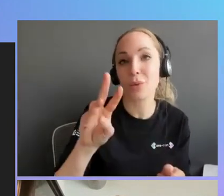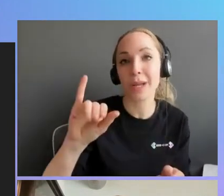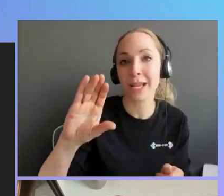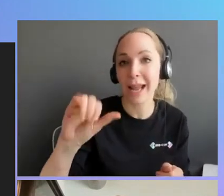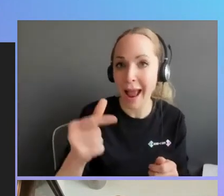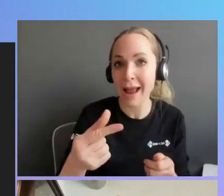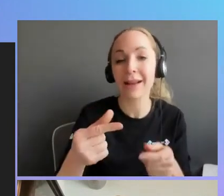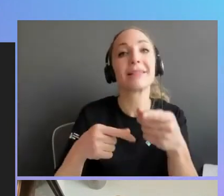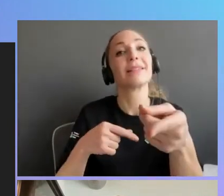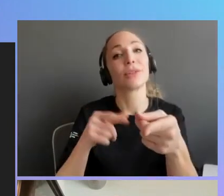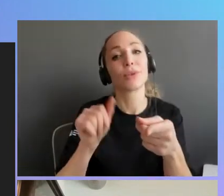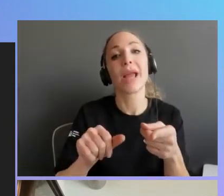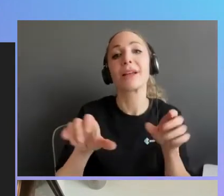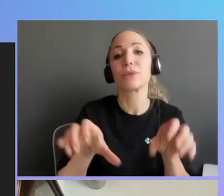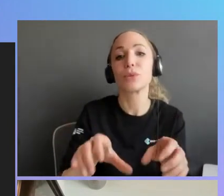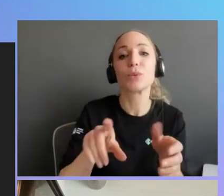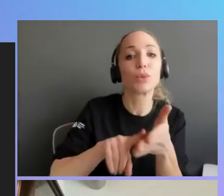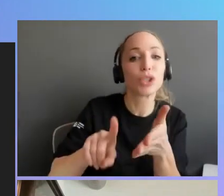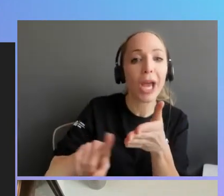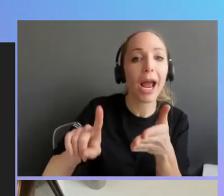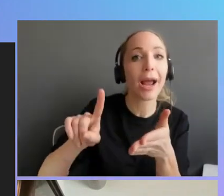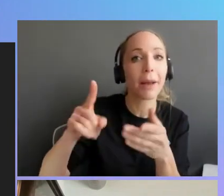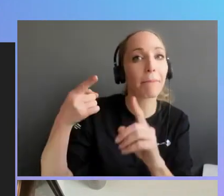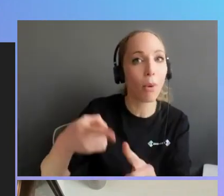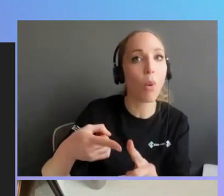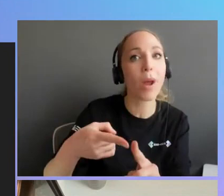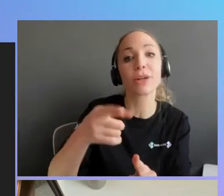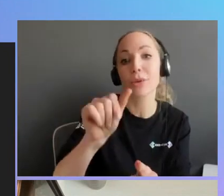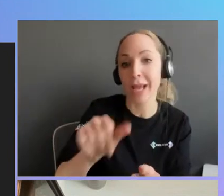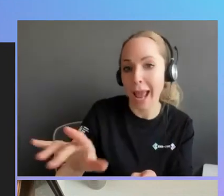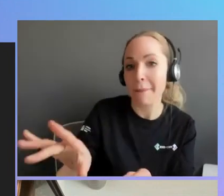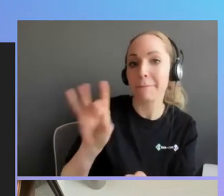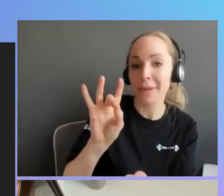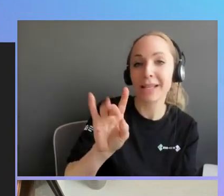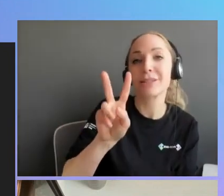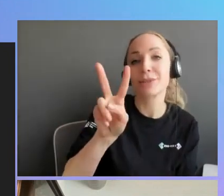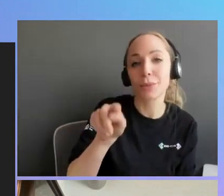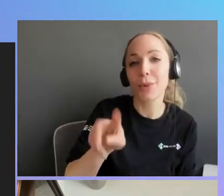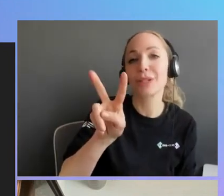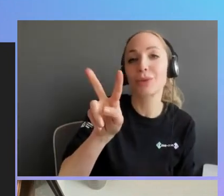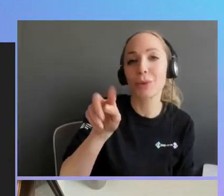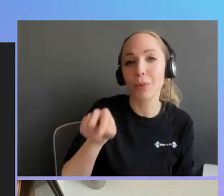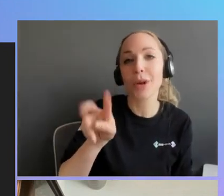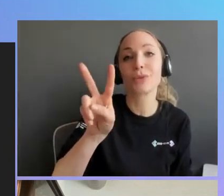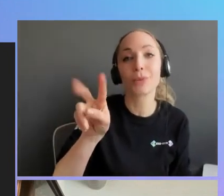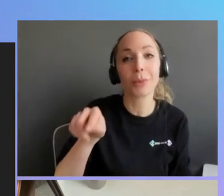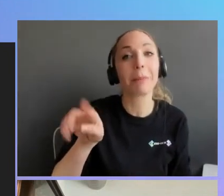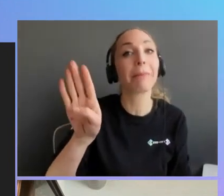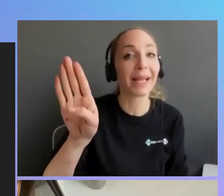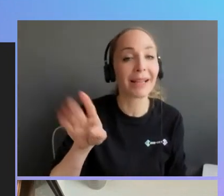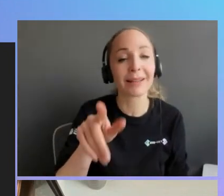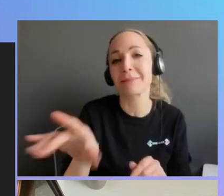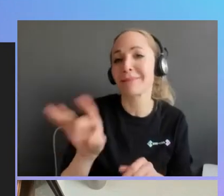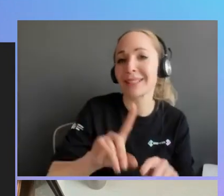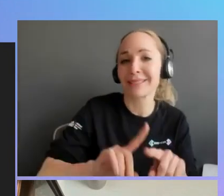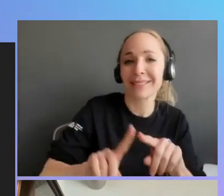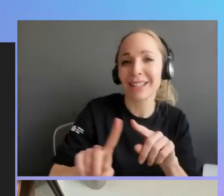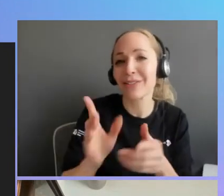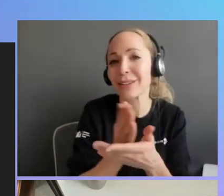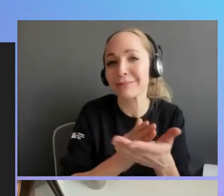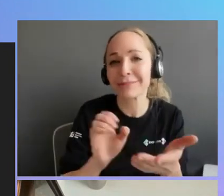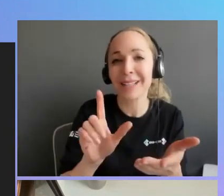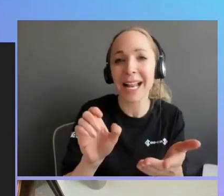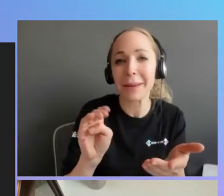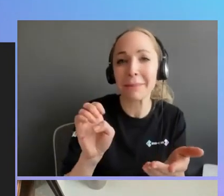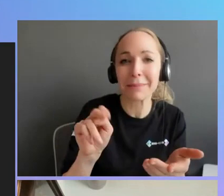checkpoint. And we can select 2.2.2.b. We can select some relevant elements to our fake carousel and then hit